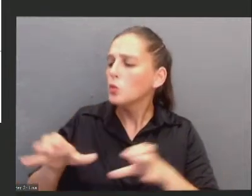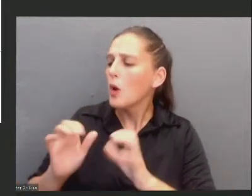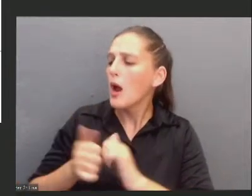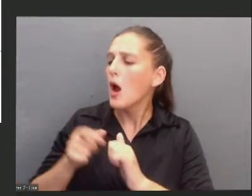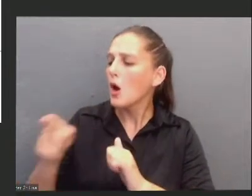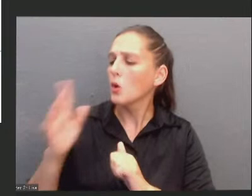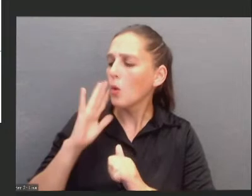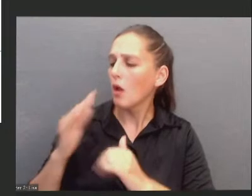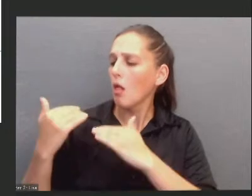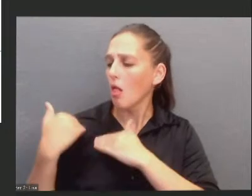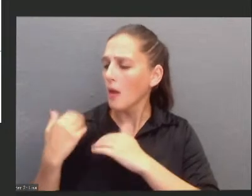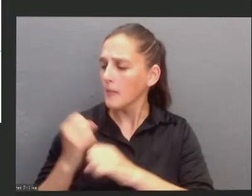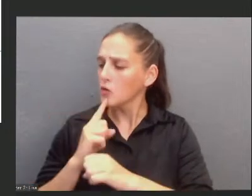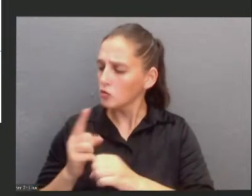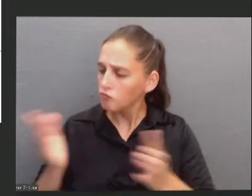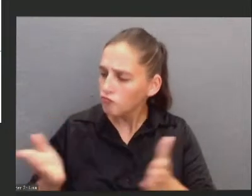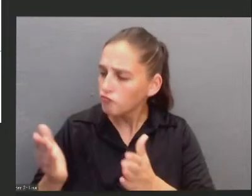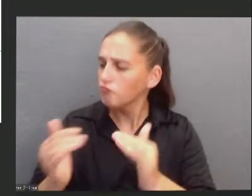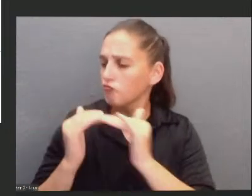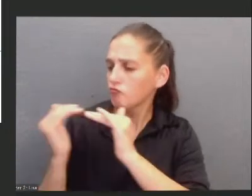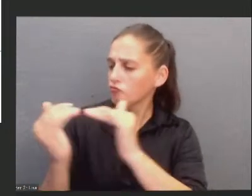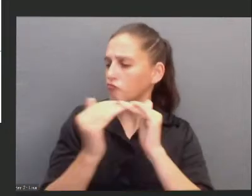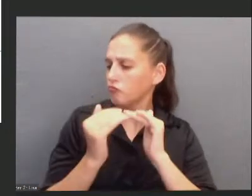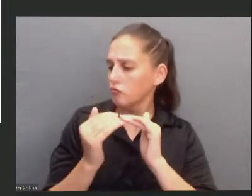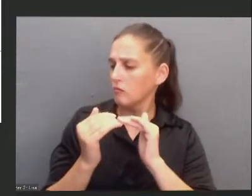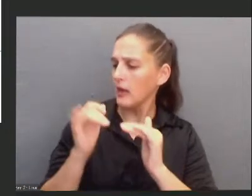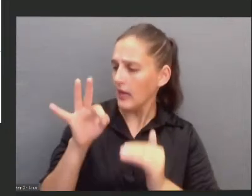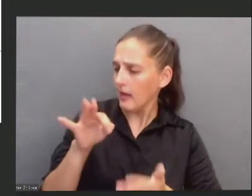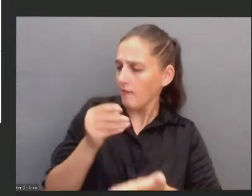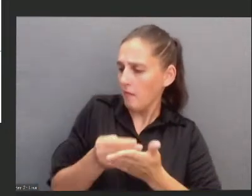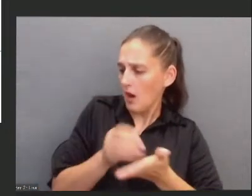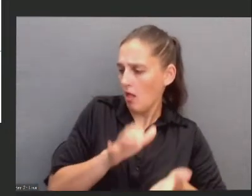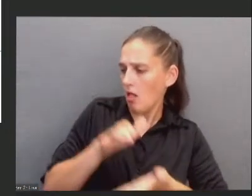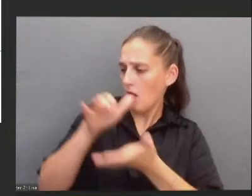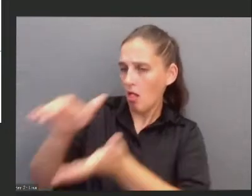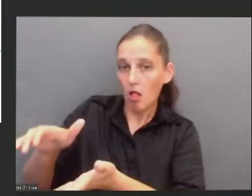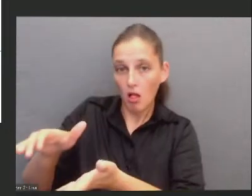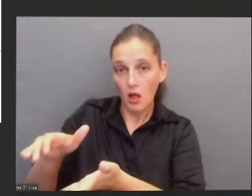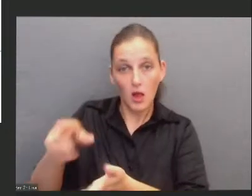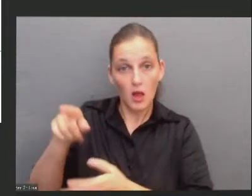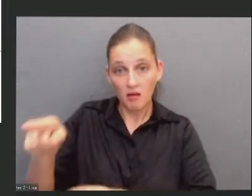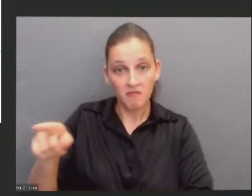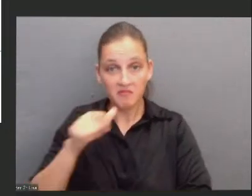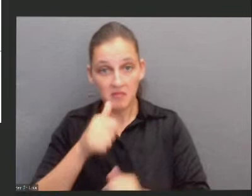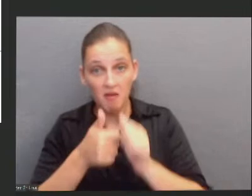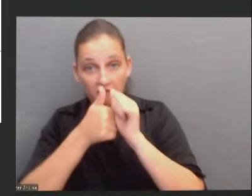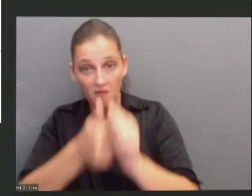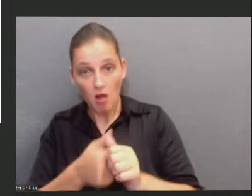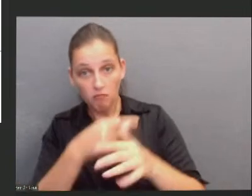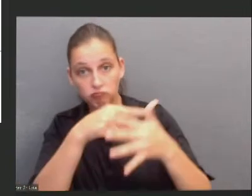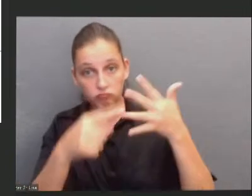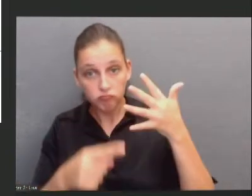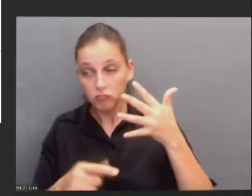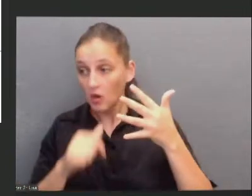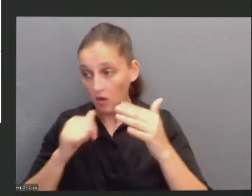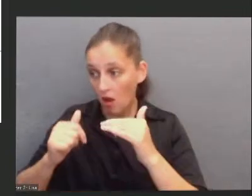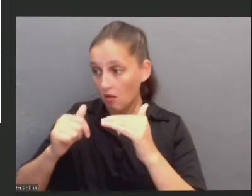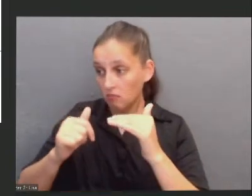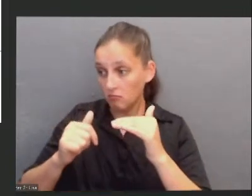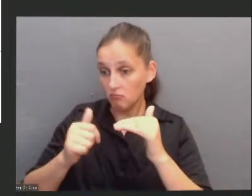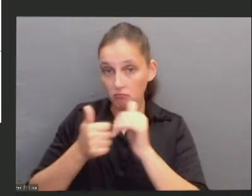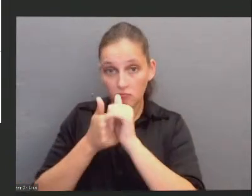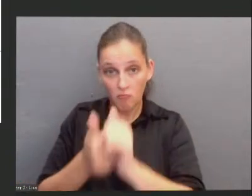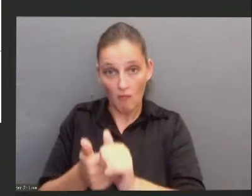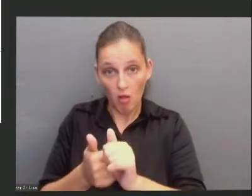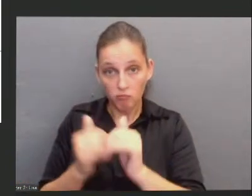accountable for advancing equity with this grant? And there should be penalties for failing to meet health equity measures. All of that is part of